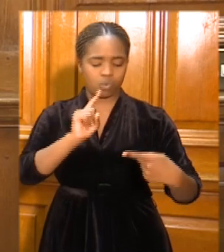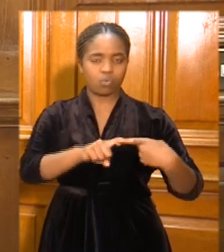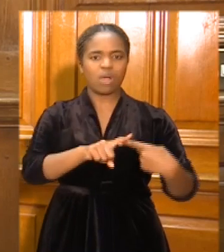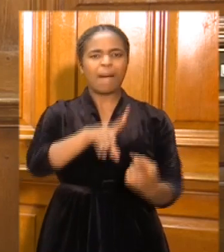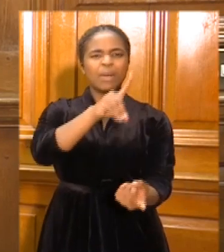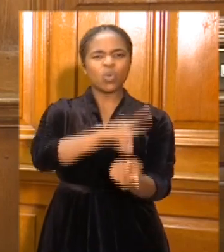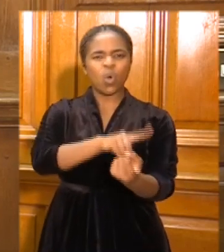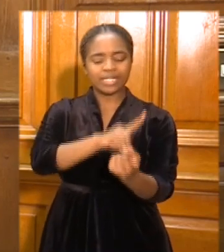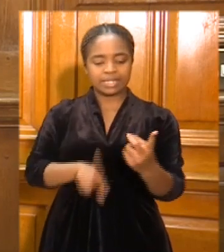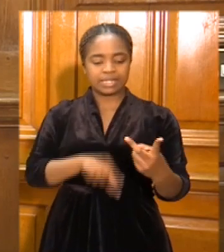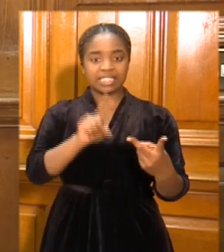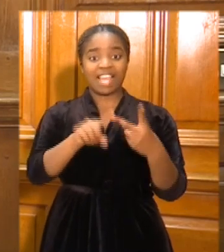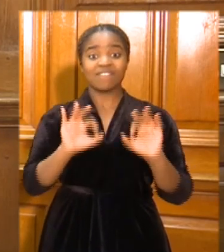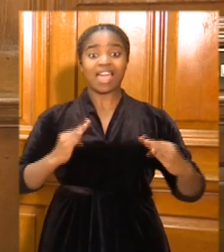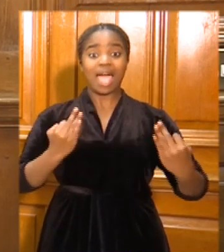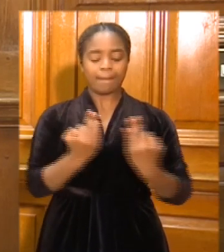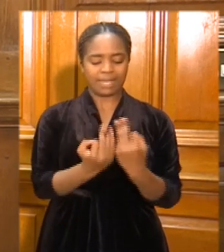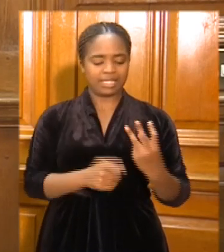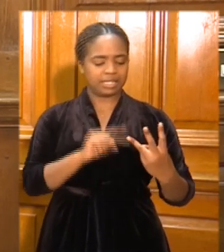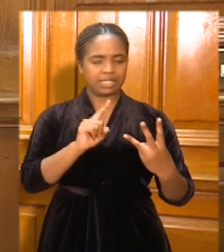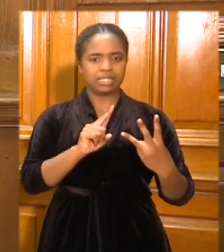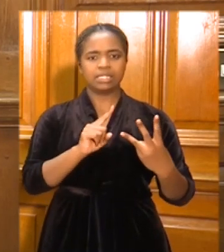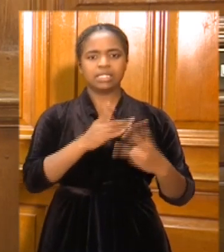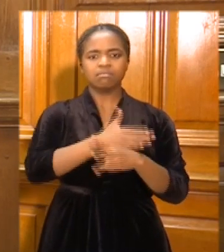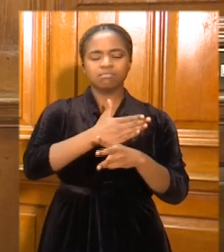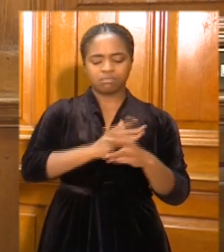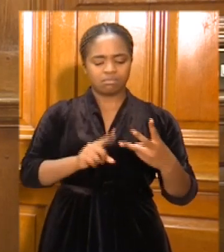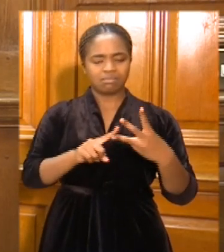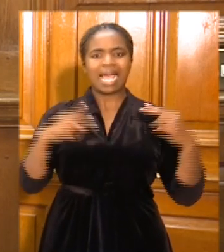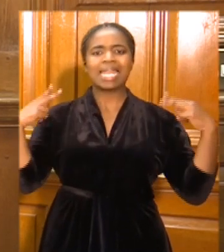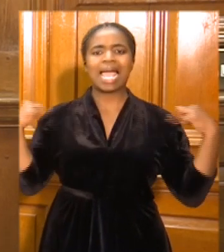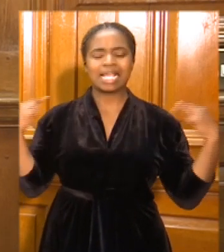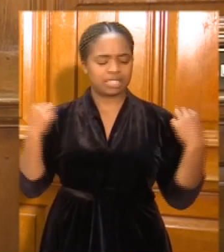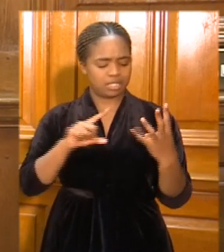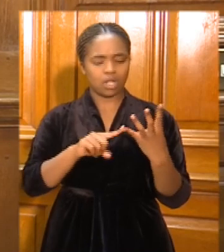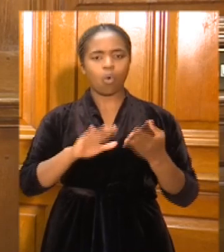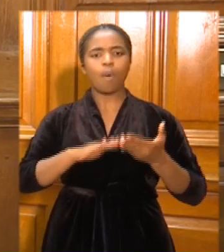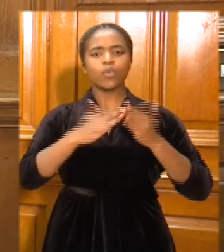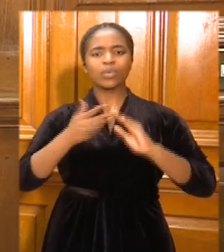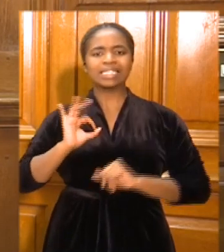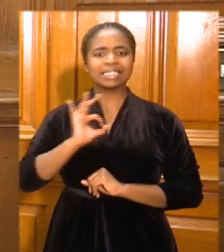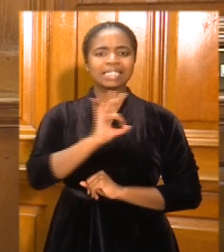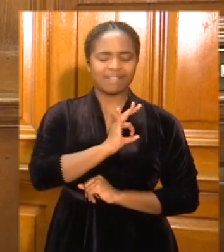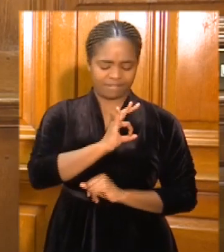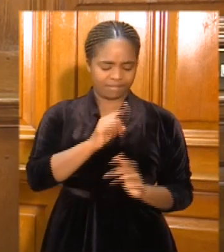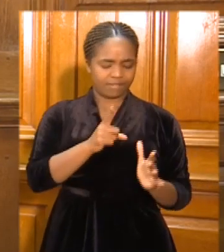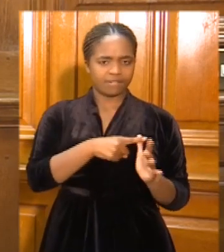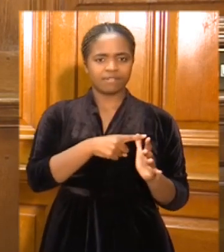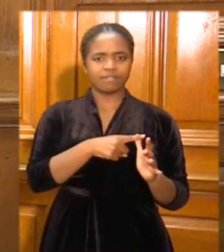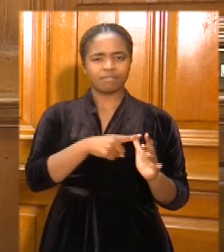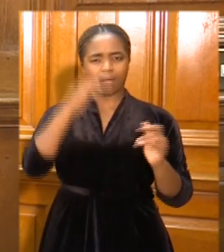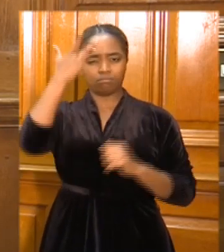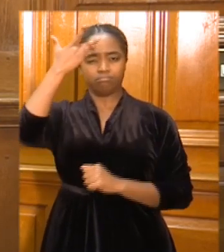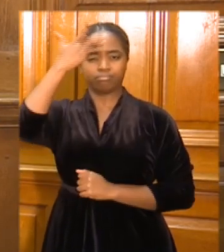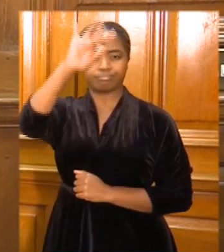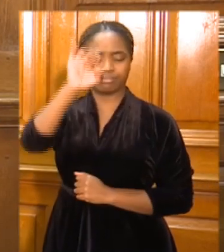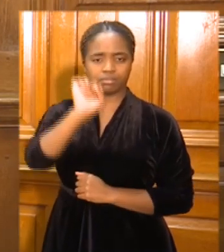epidemiologists, family practitioners, nurses, community health workers, public health experts,